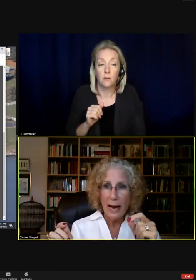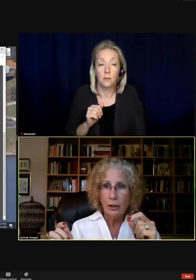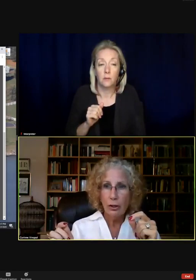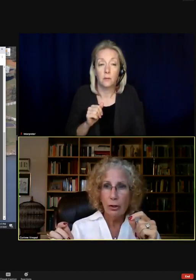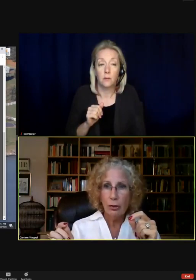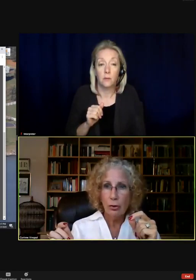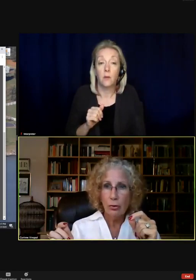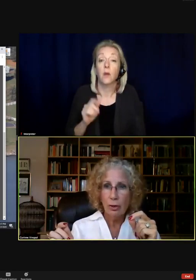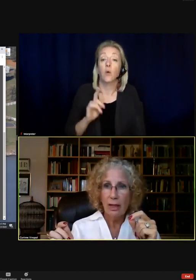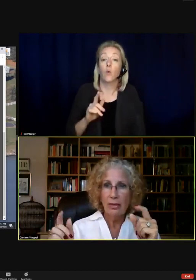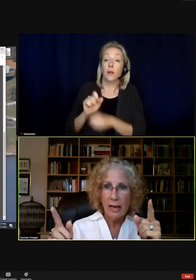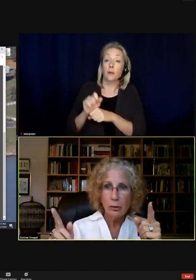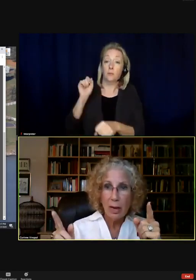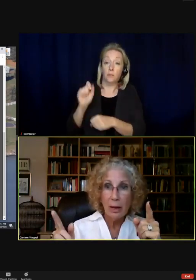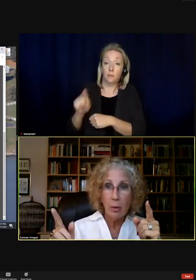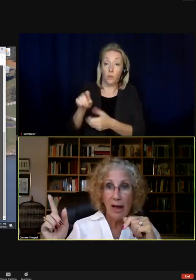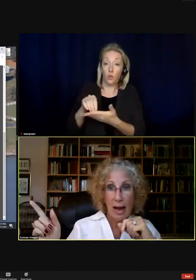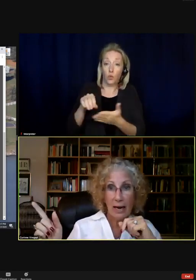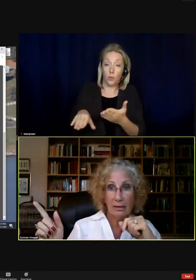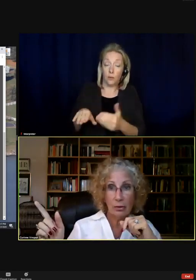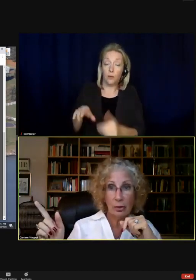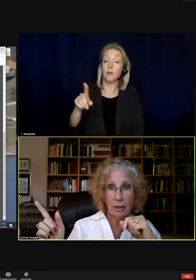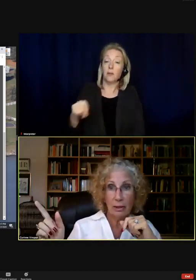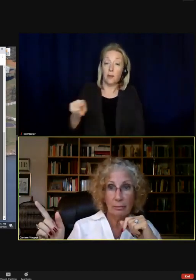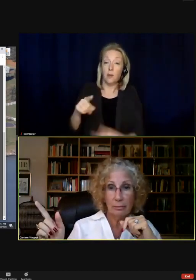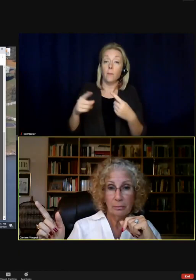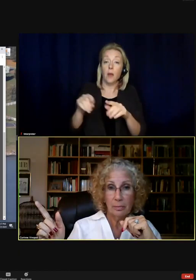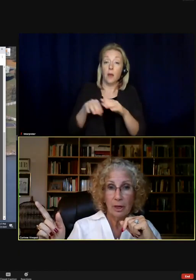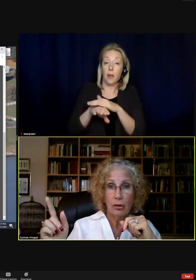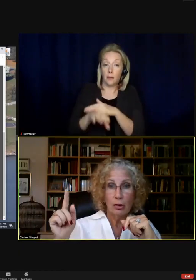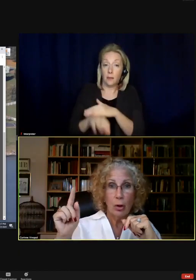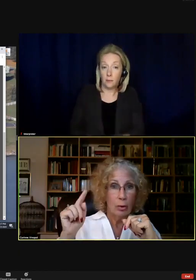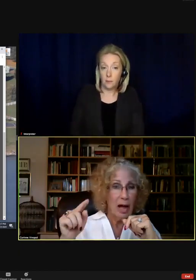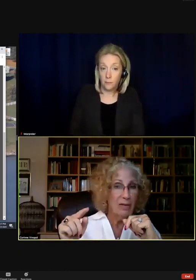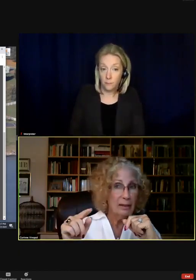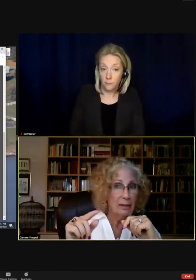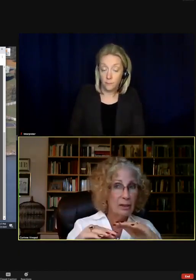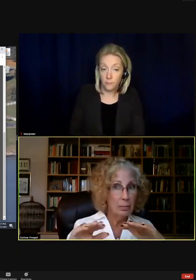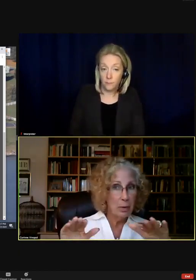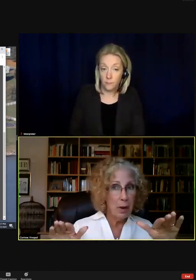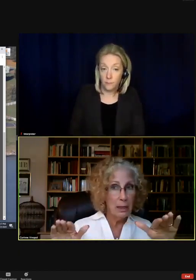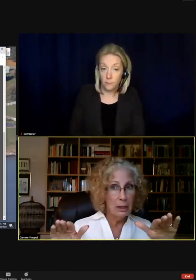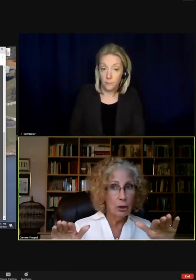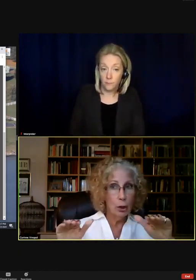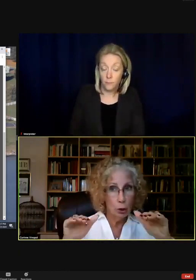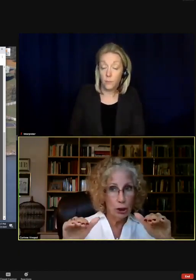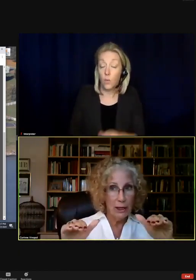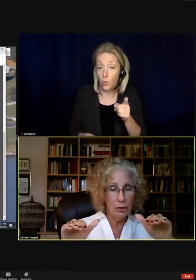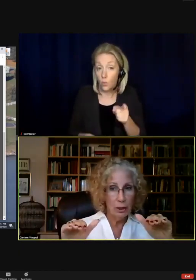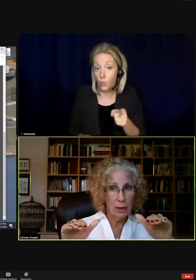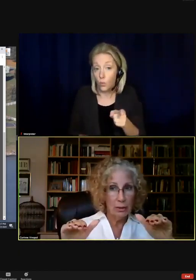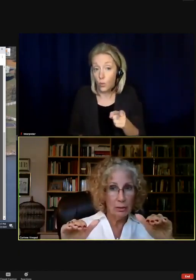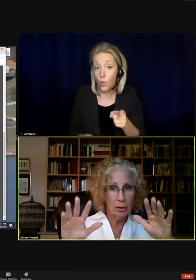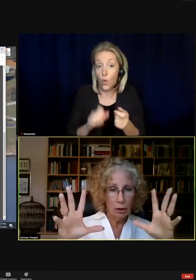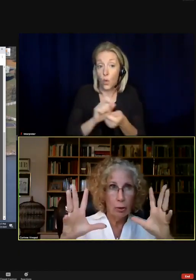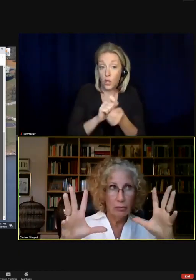when you hand it to the student, that's when they will have access to it. So they'll have access from the minute you